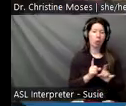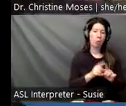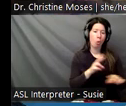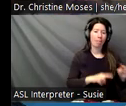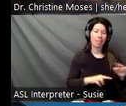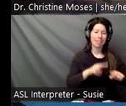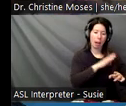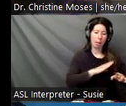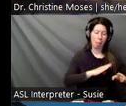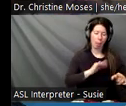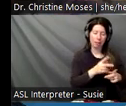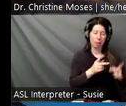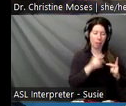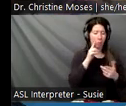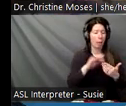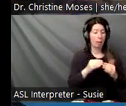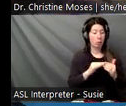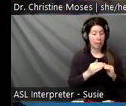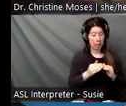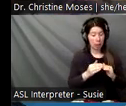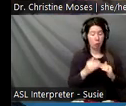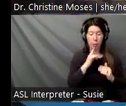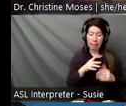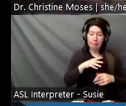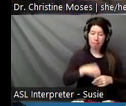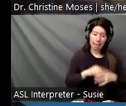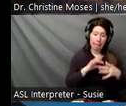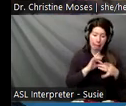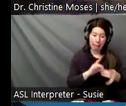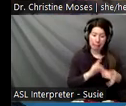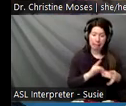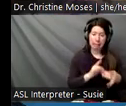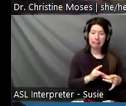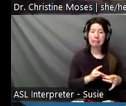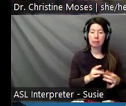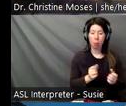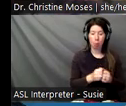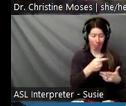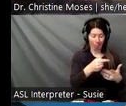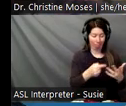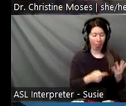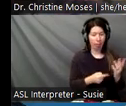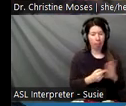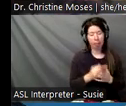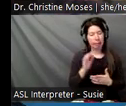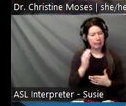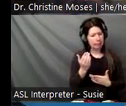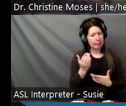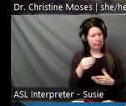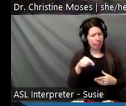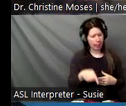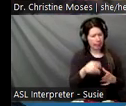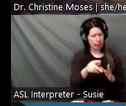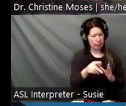place for the community to, you know, to get connected to these things. And so it seems like somewhere in this paragraph, we